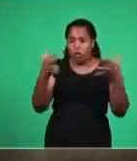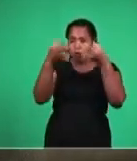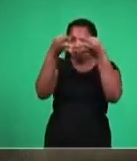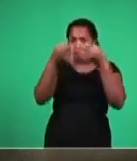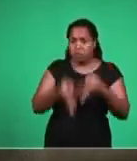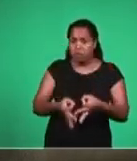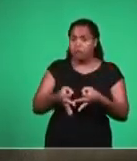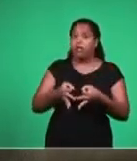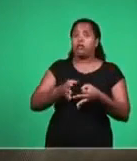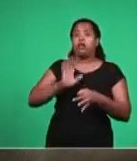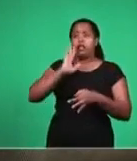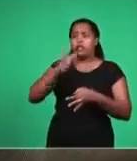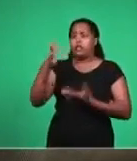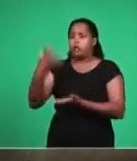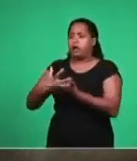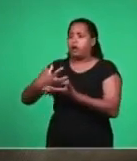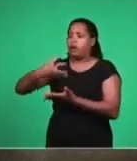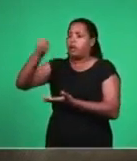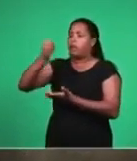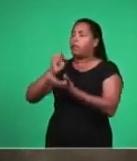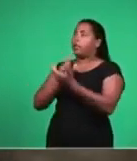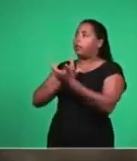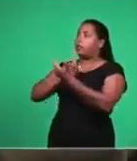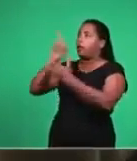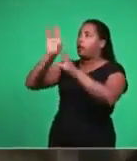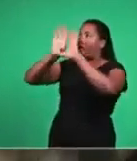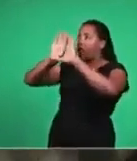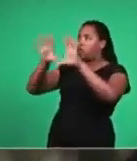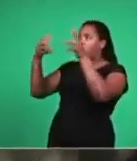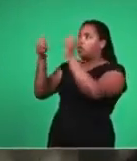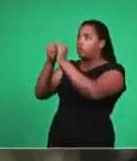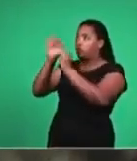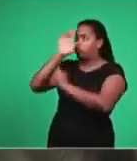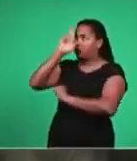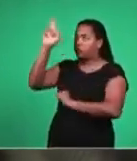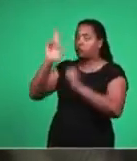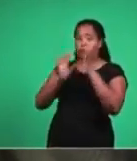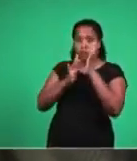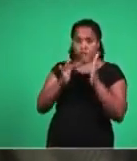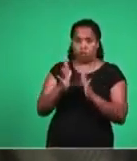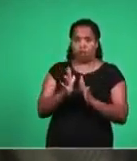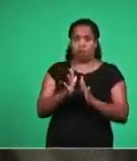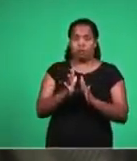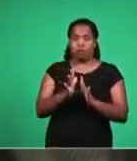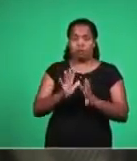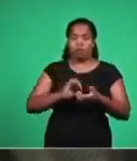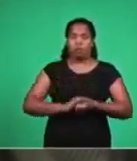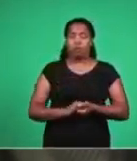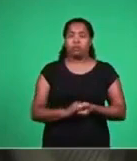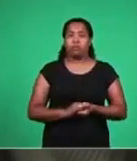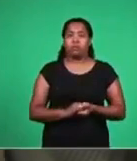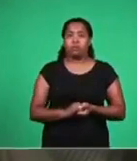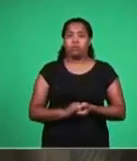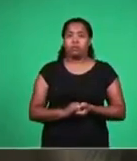a noble people that have raptured and are now in glory with the Lord.